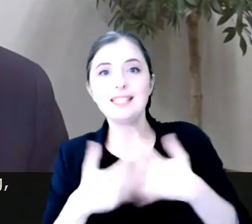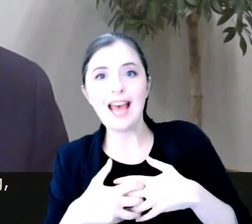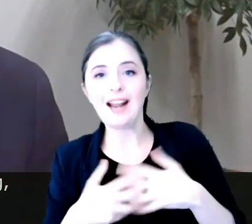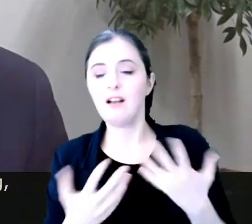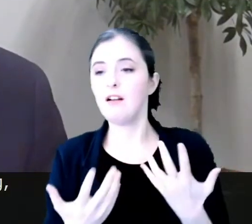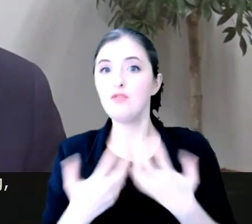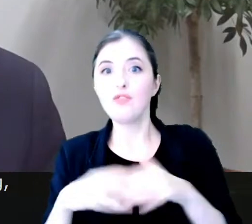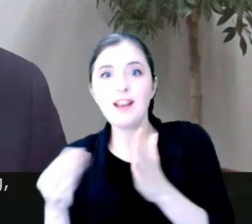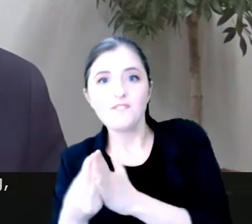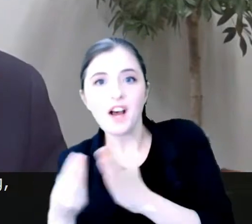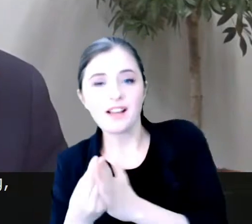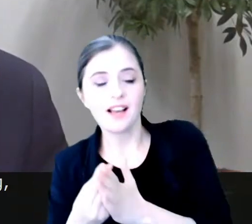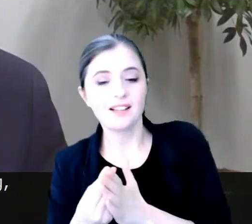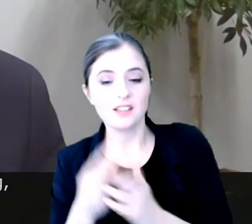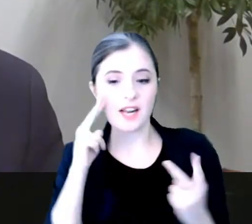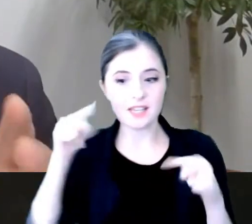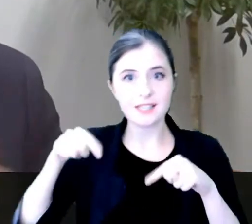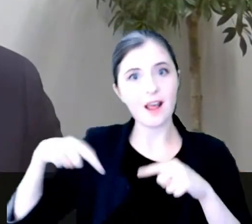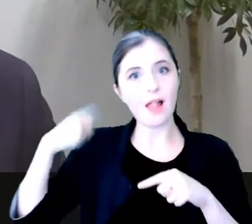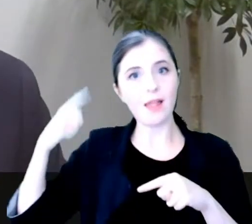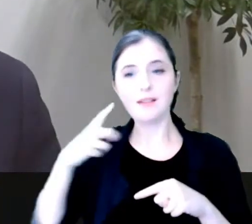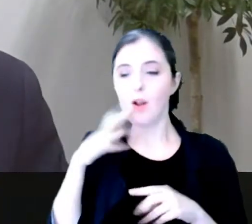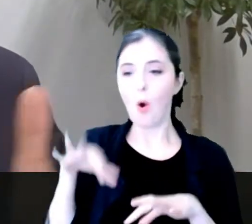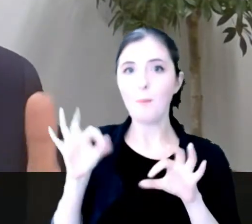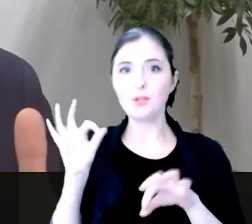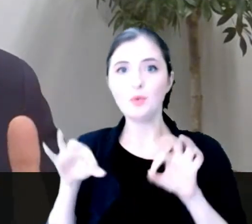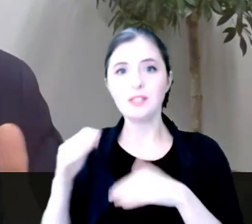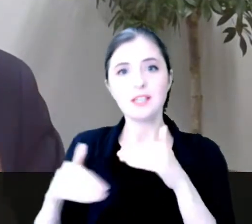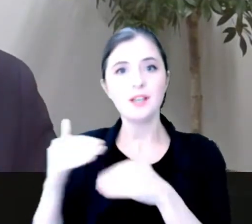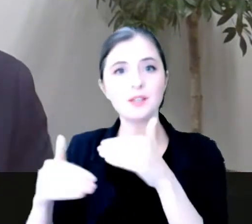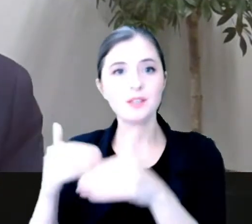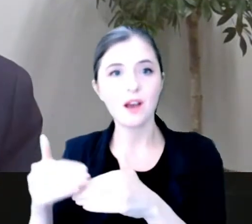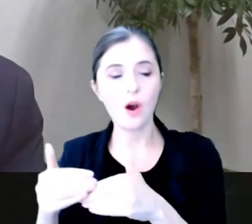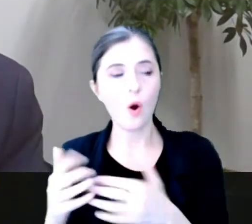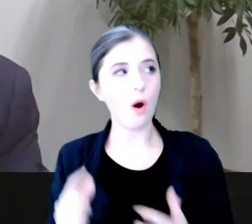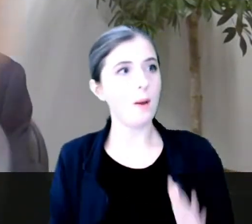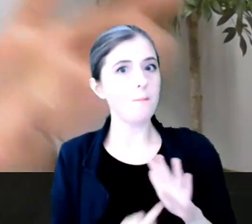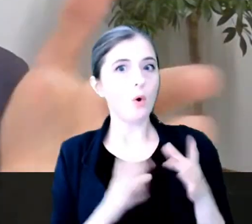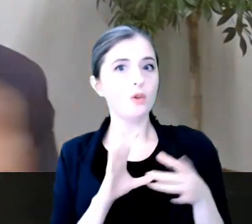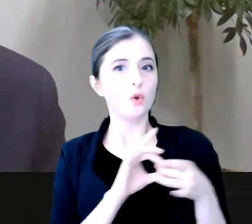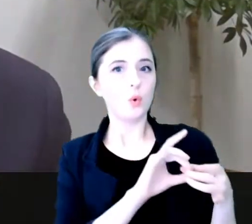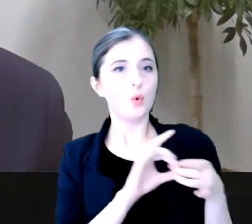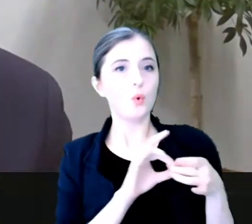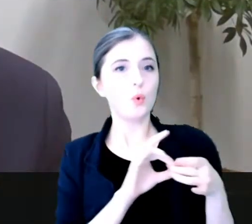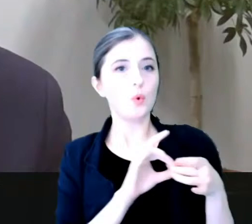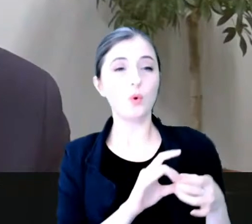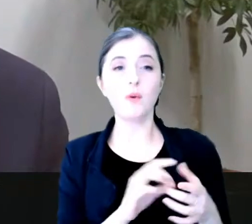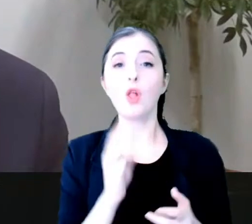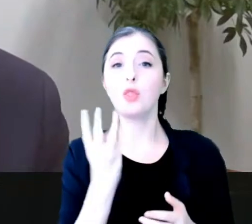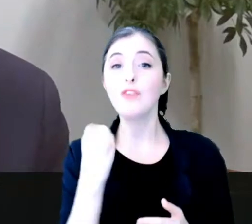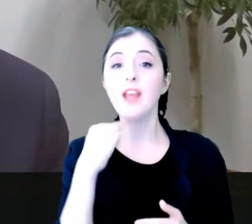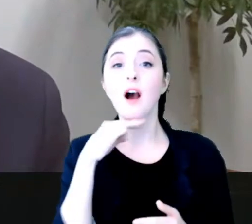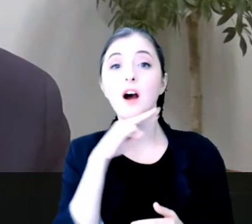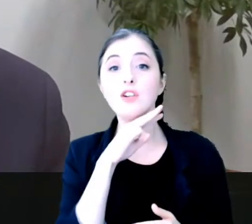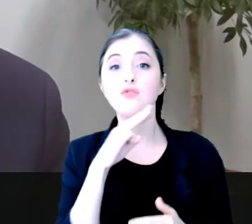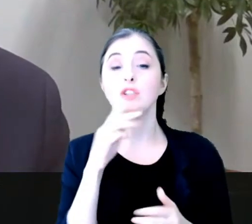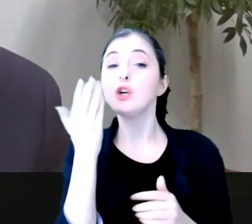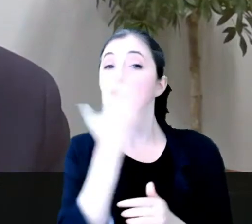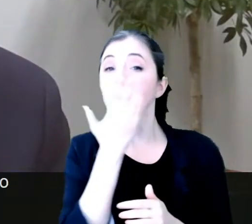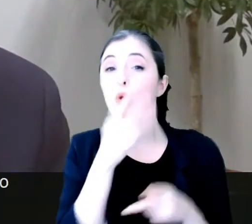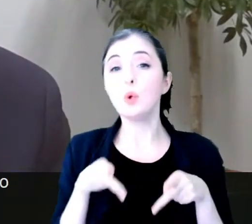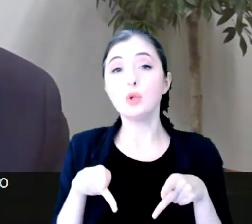London going forward. It's really important. As part of it, Richard, I'm really pleased we'd have more than 300 school streets. Little thing,